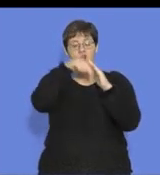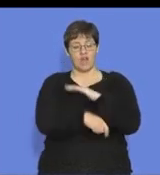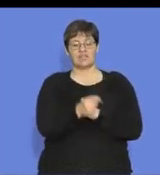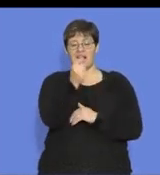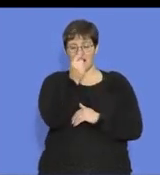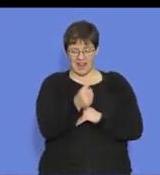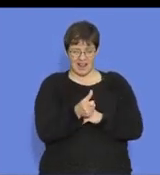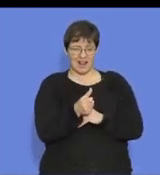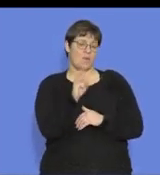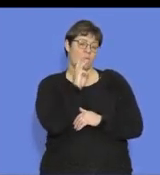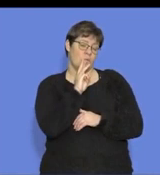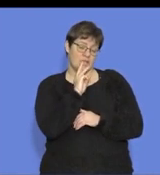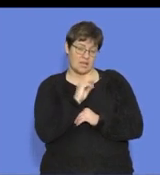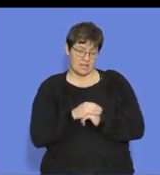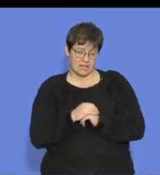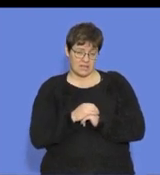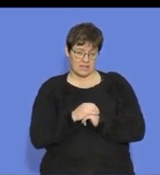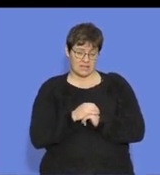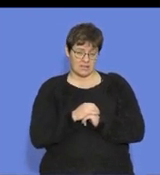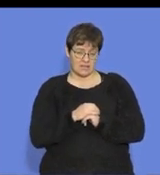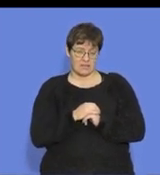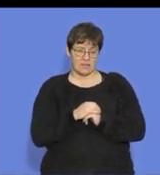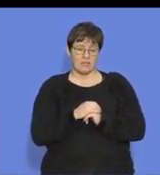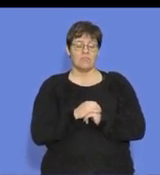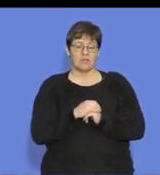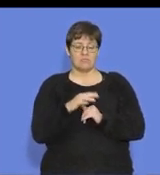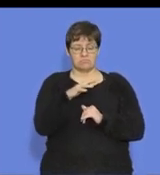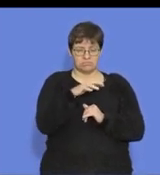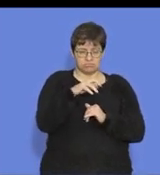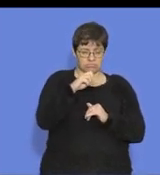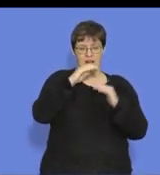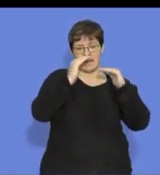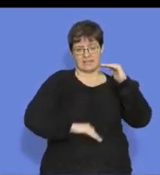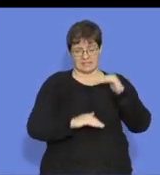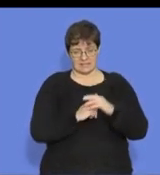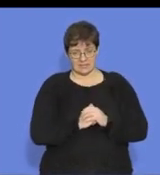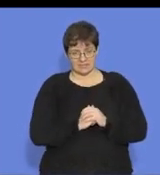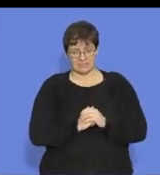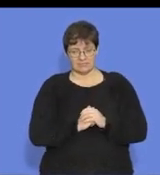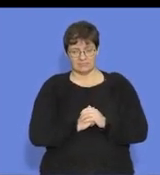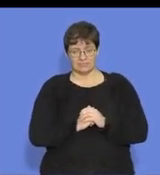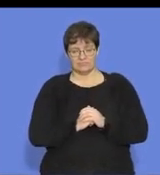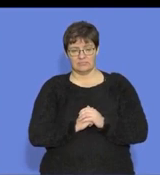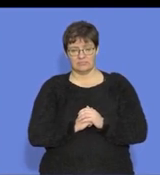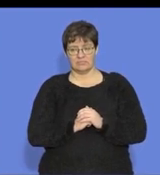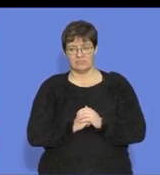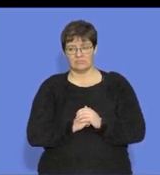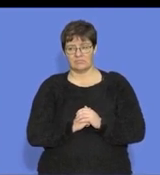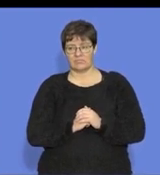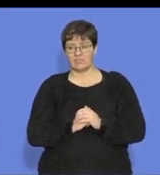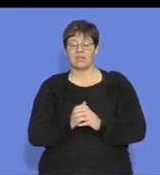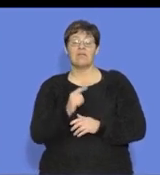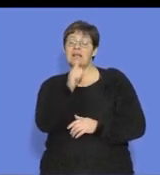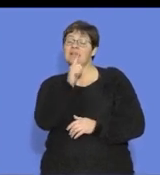amount of water and wilted or shriveled less. And that tells us